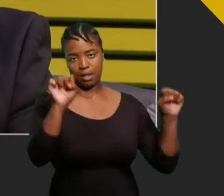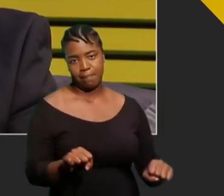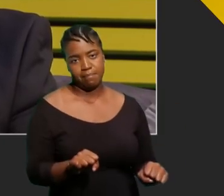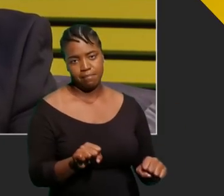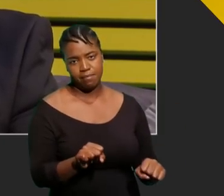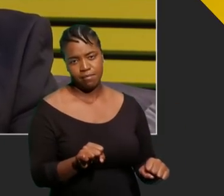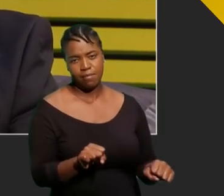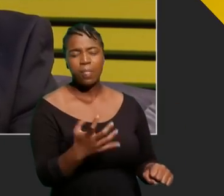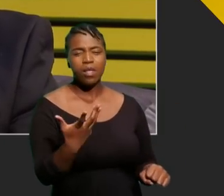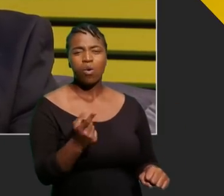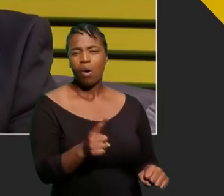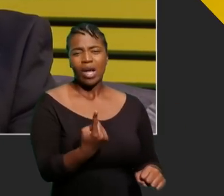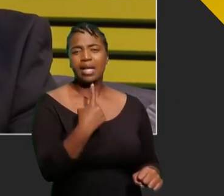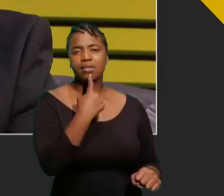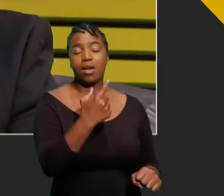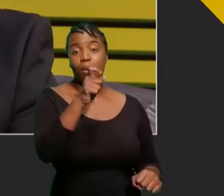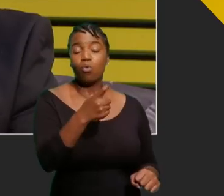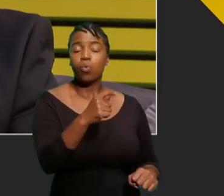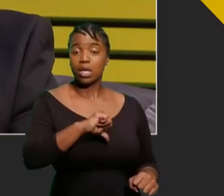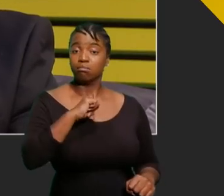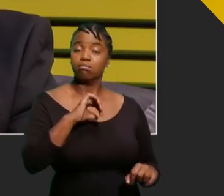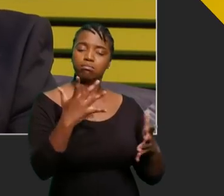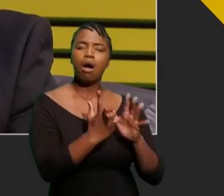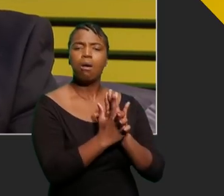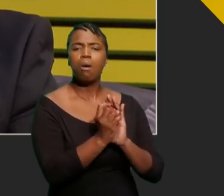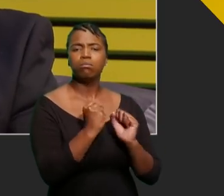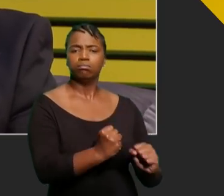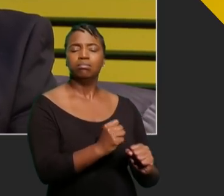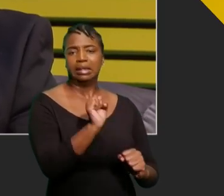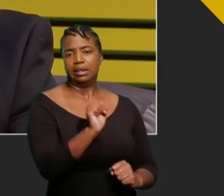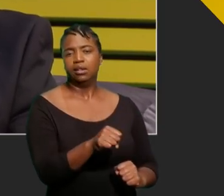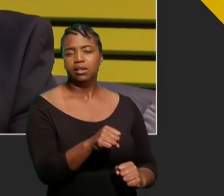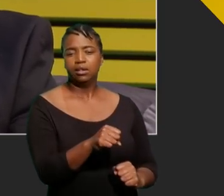in total, the judiciary is something we can be very proud of. And no, it's not captured.